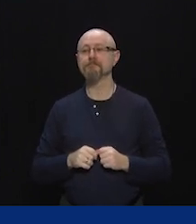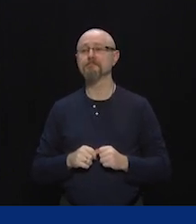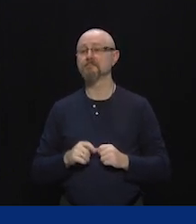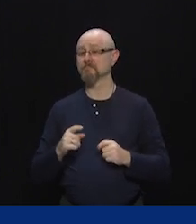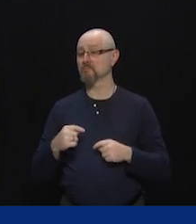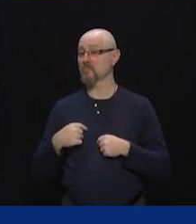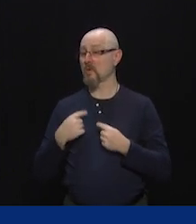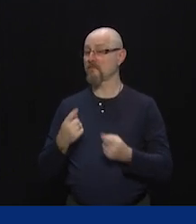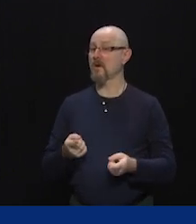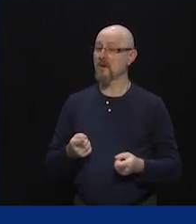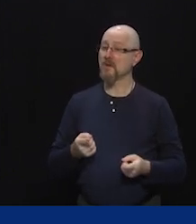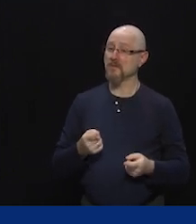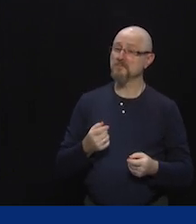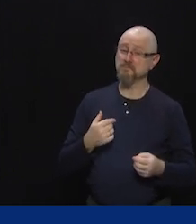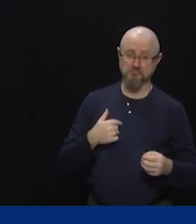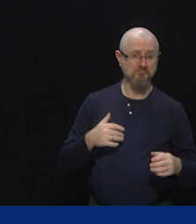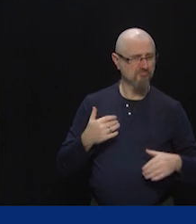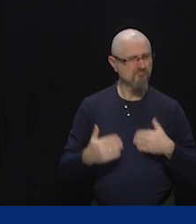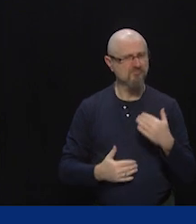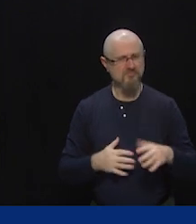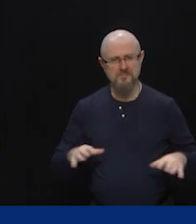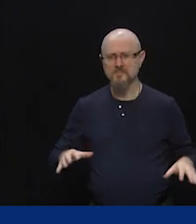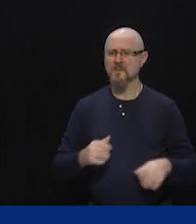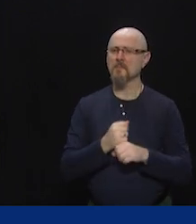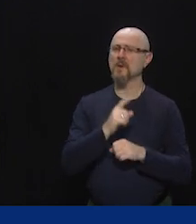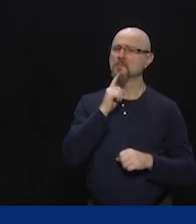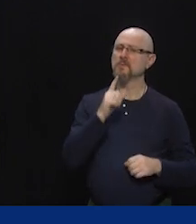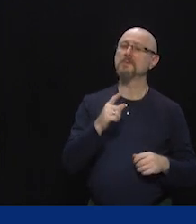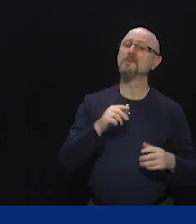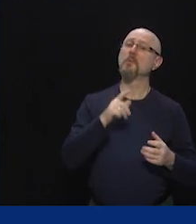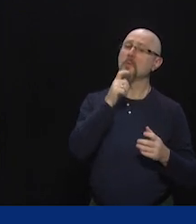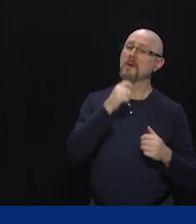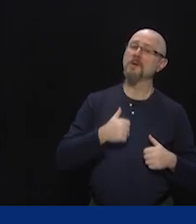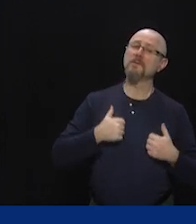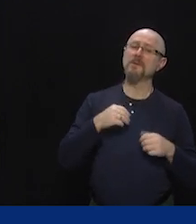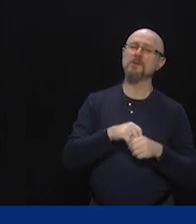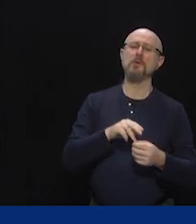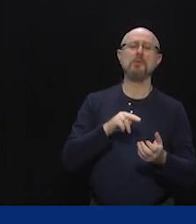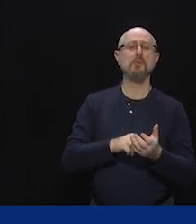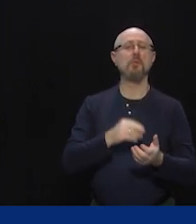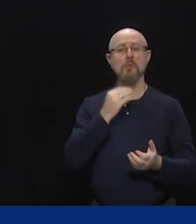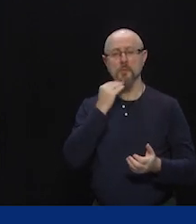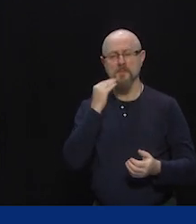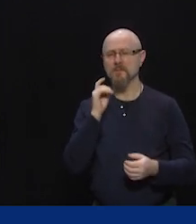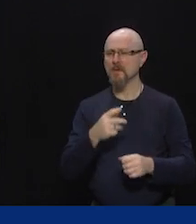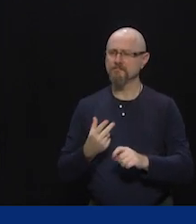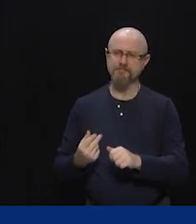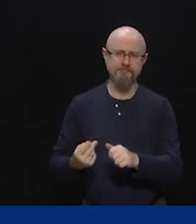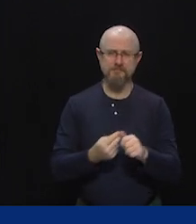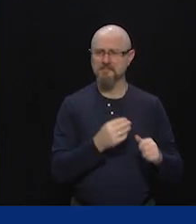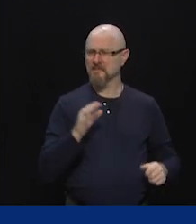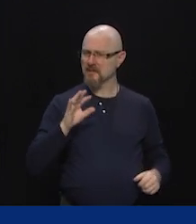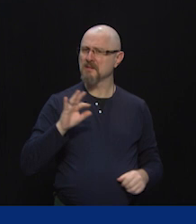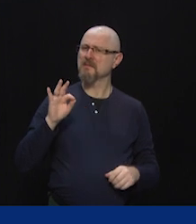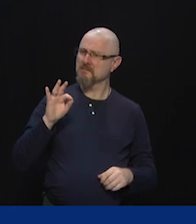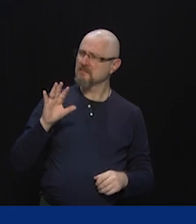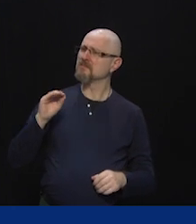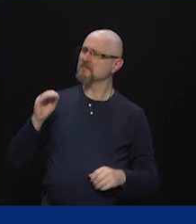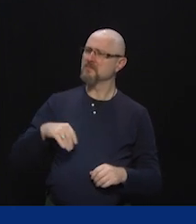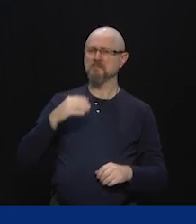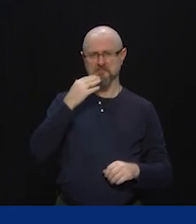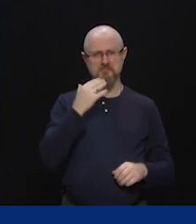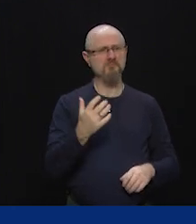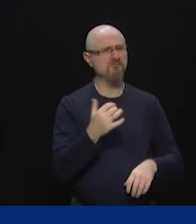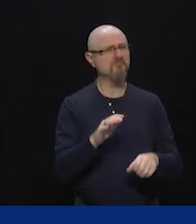in getting the nursing home residents vaccinated. Nearly 90% are fully vaccinated, but we're not